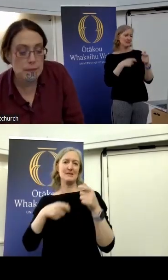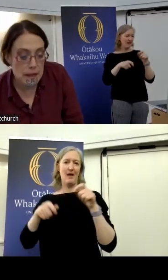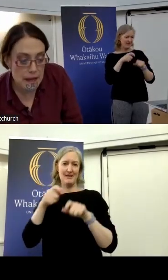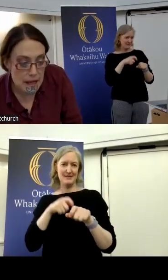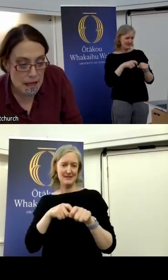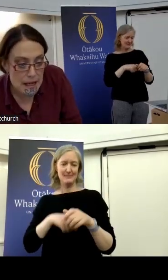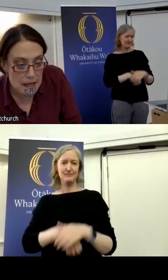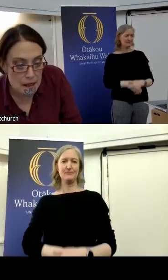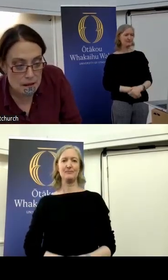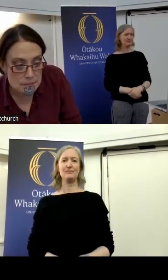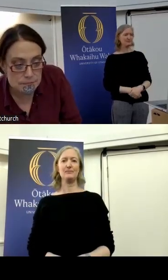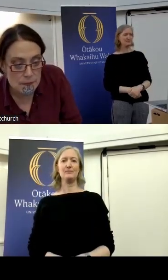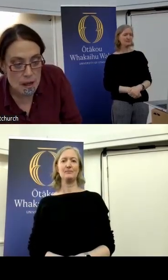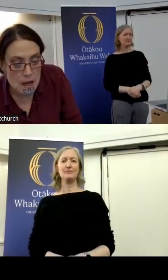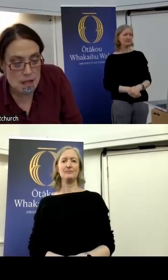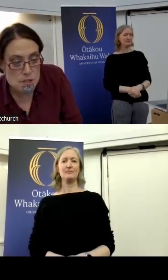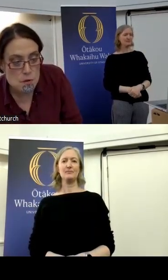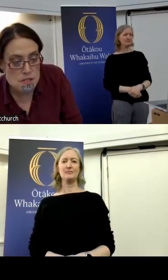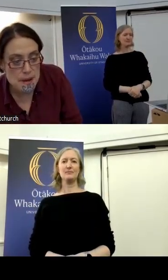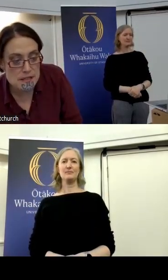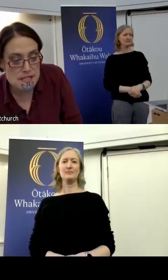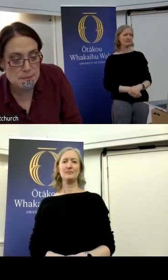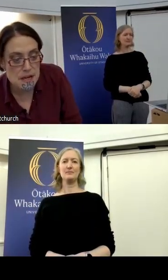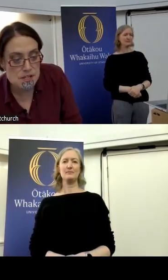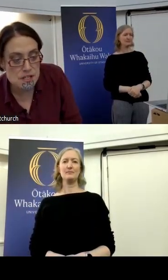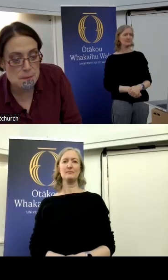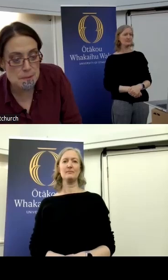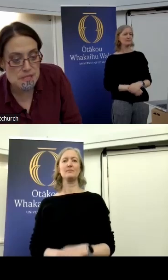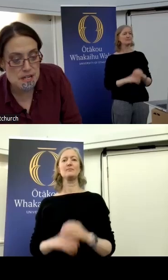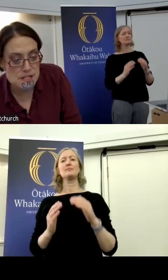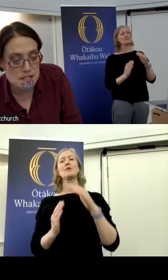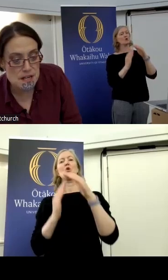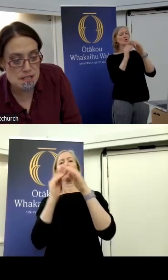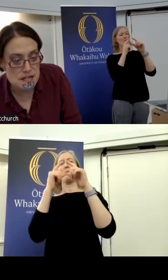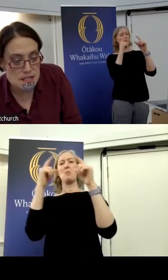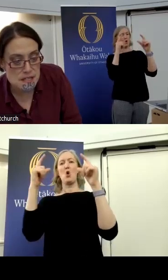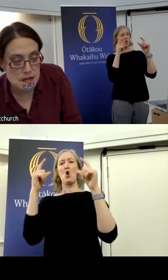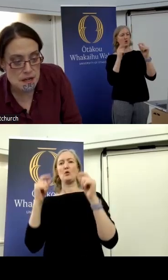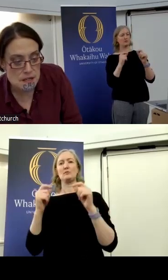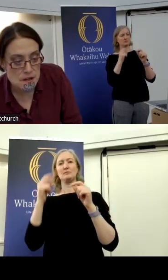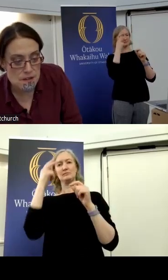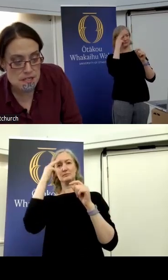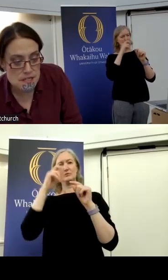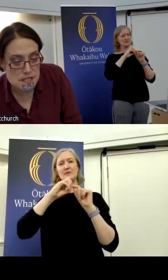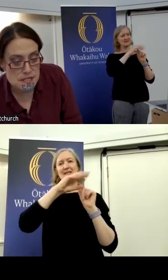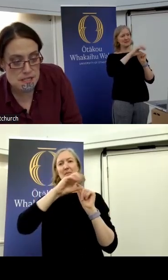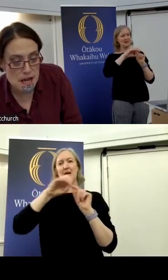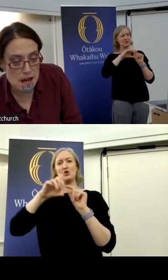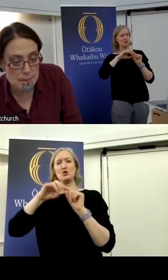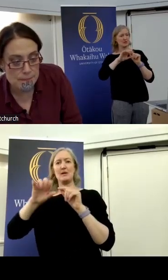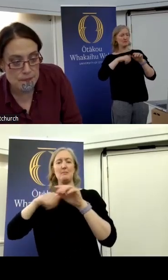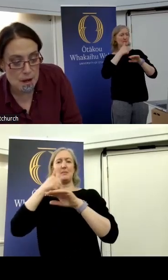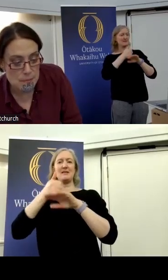see here, it talks about dissemination and implementation studies. So this